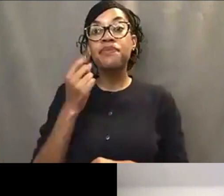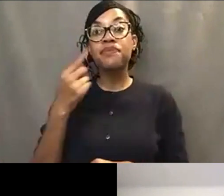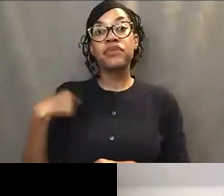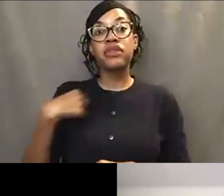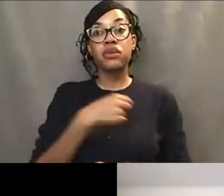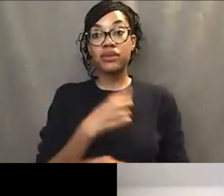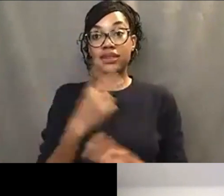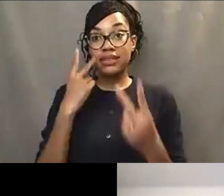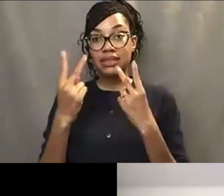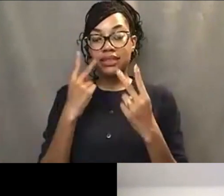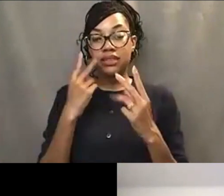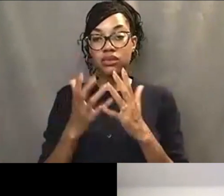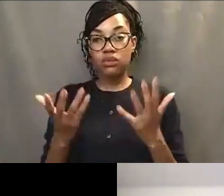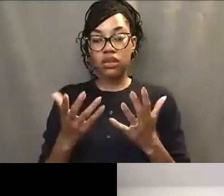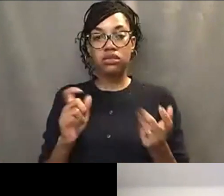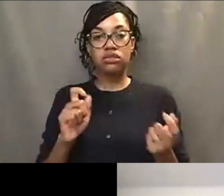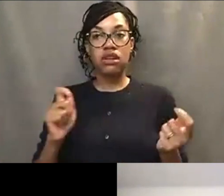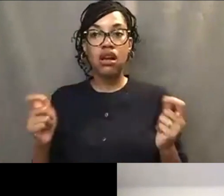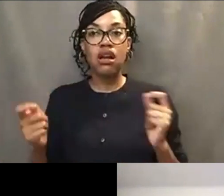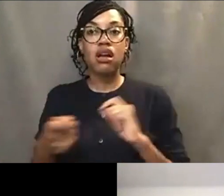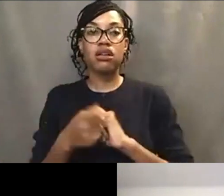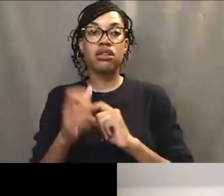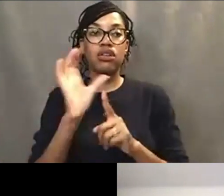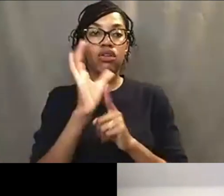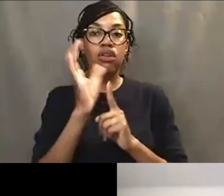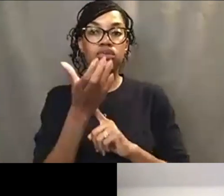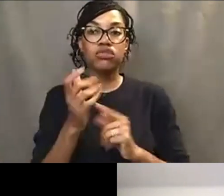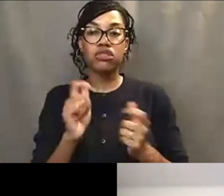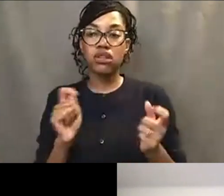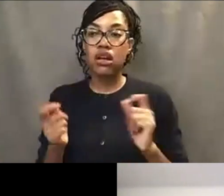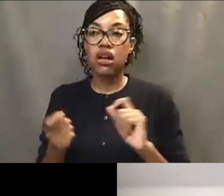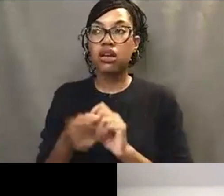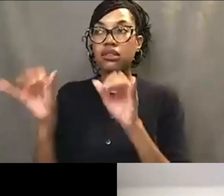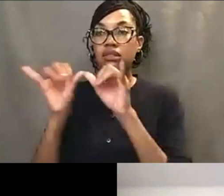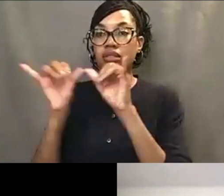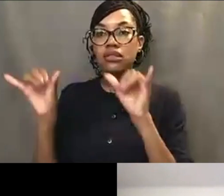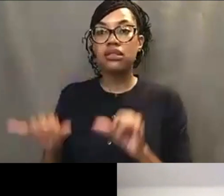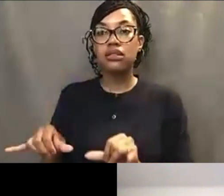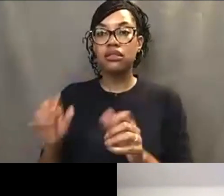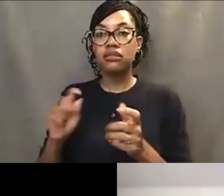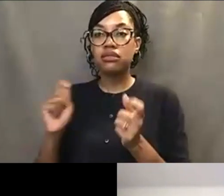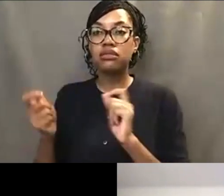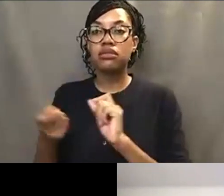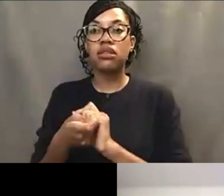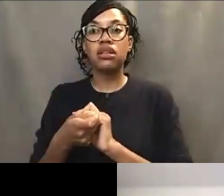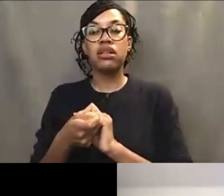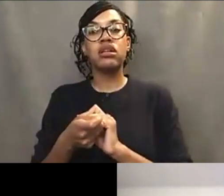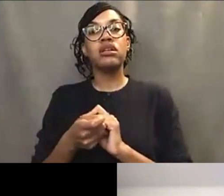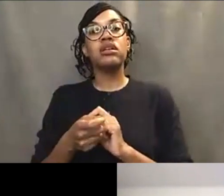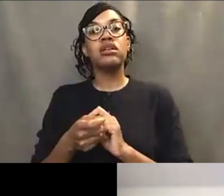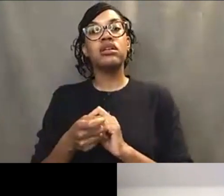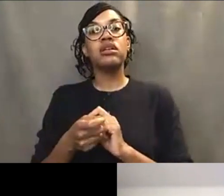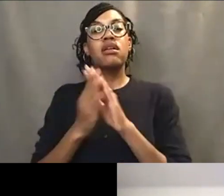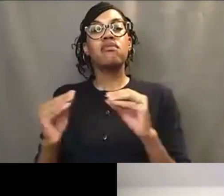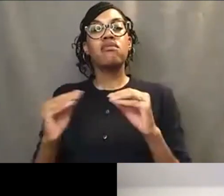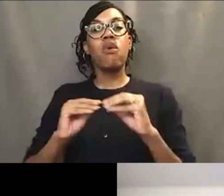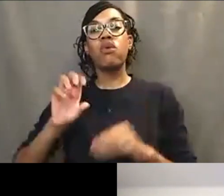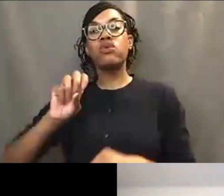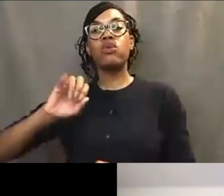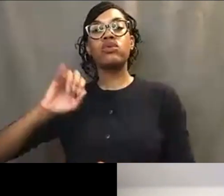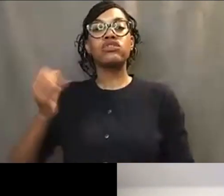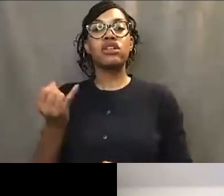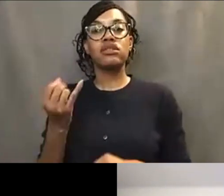the culture, systems, and structures of the union into a more militant and powerful social justice organization,